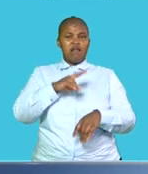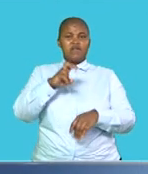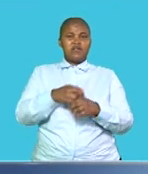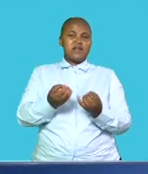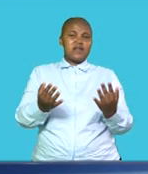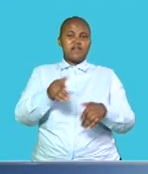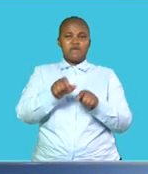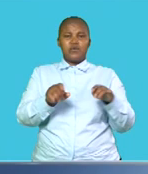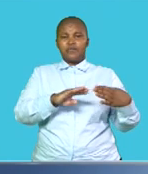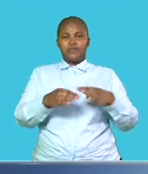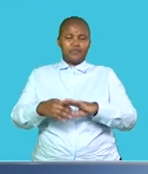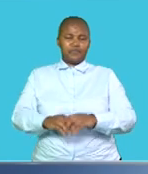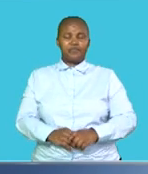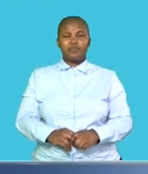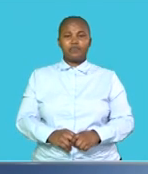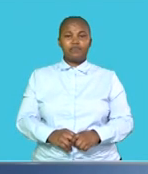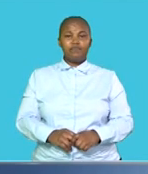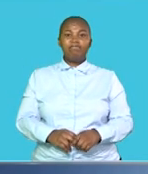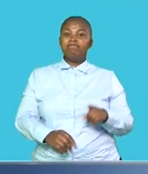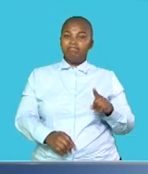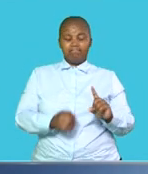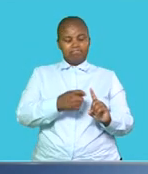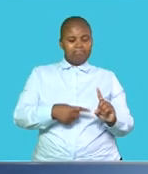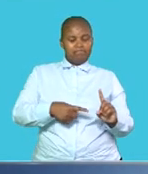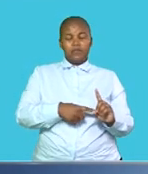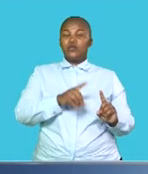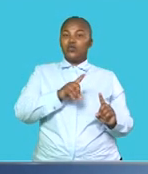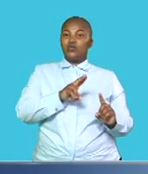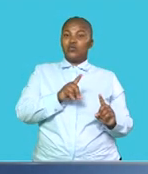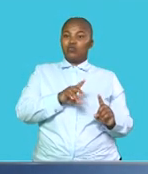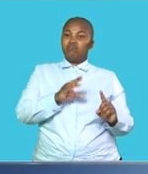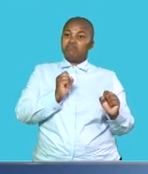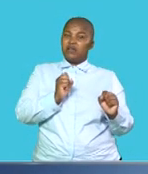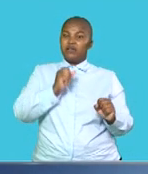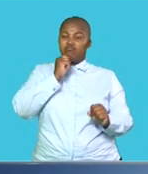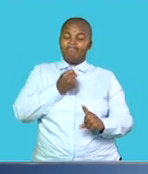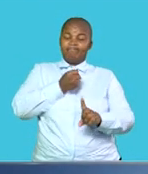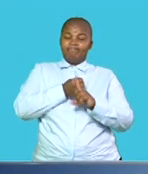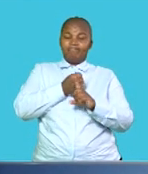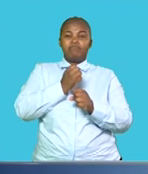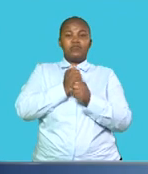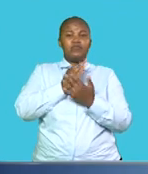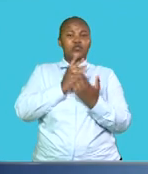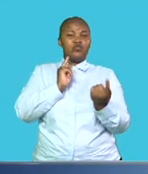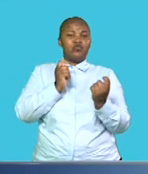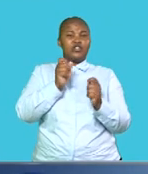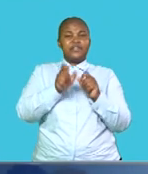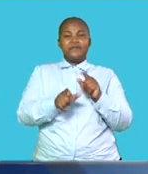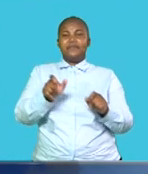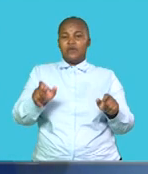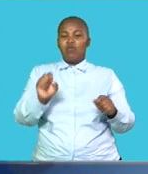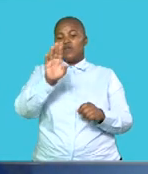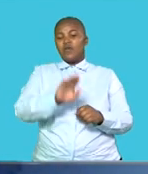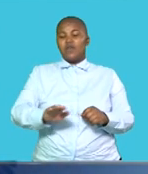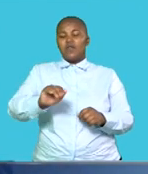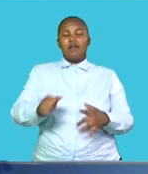mmalwa. Mme Letshedi o bolela ga ba ena le metšha ya tshebetso molemong wa go tlhabolola maemo a moruo wa naga le